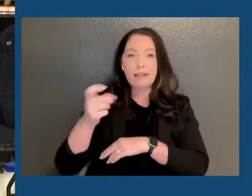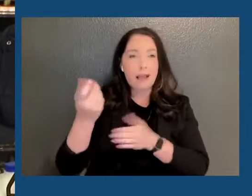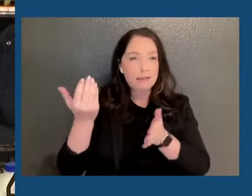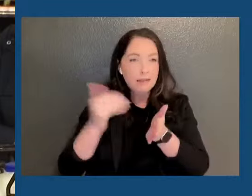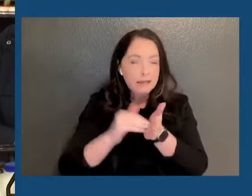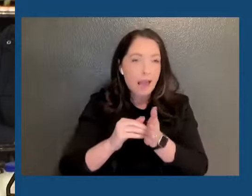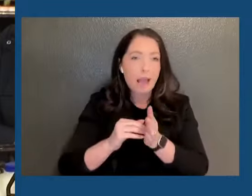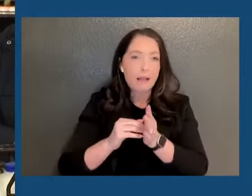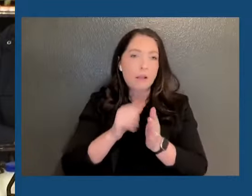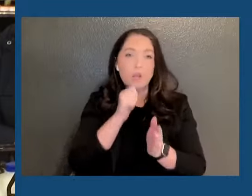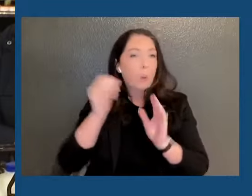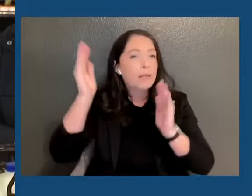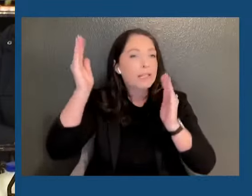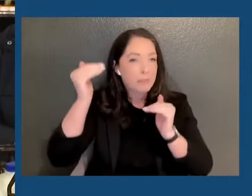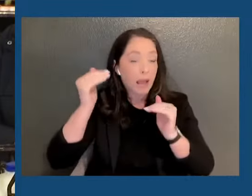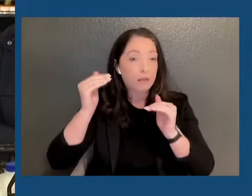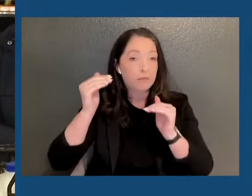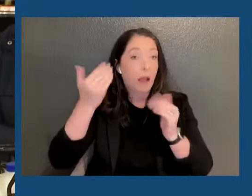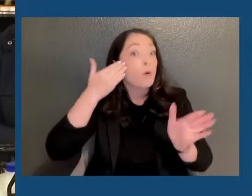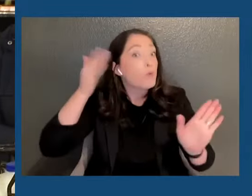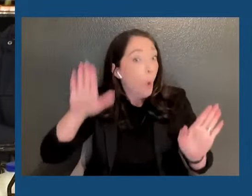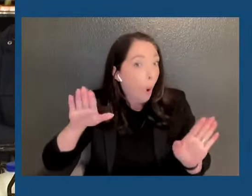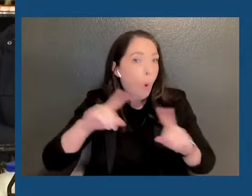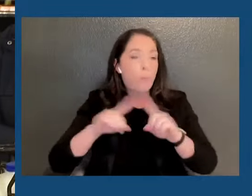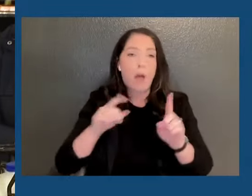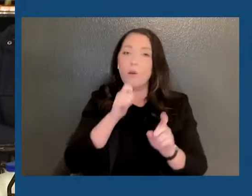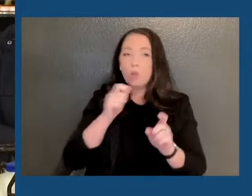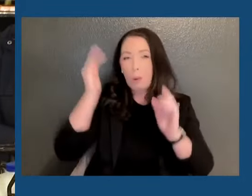But I don't want it sitting there.